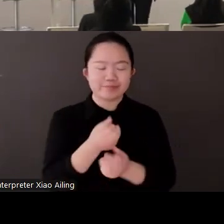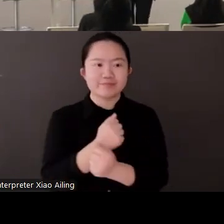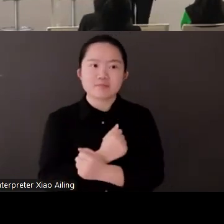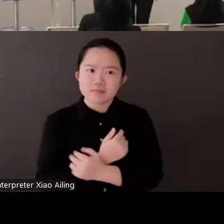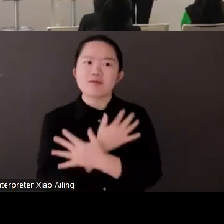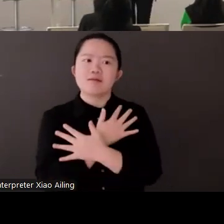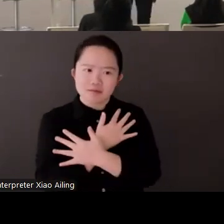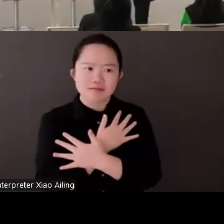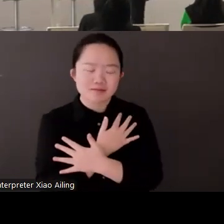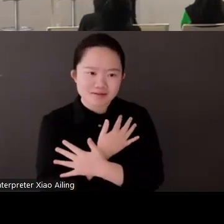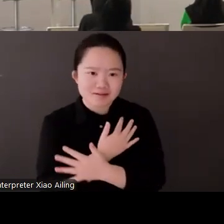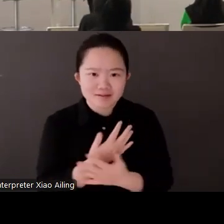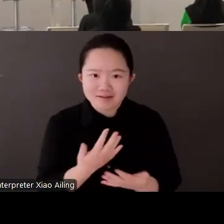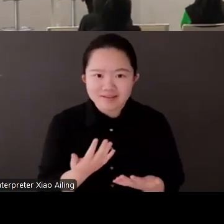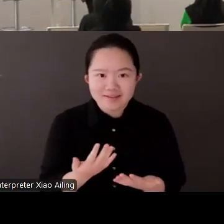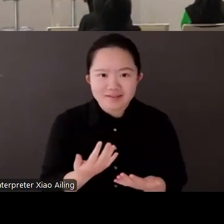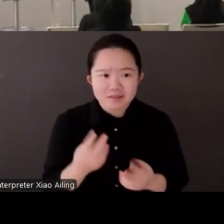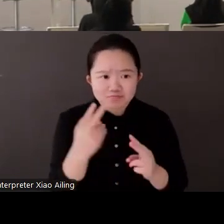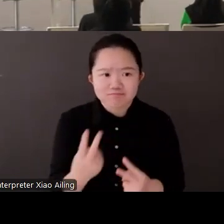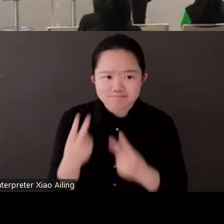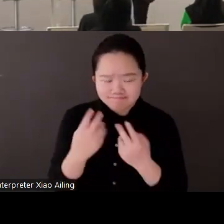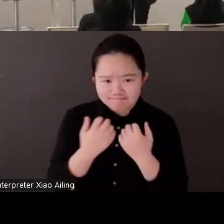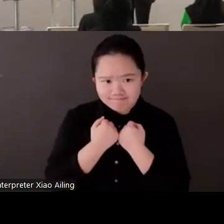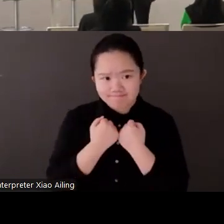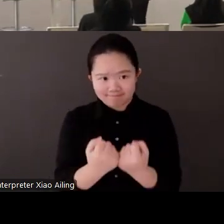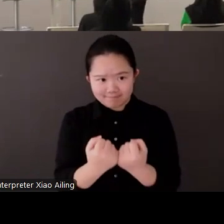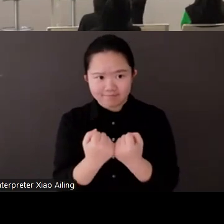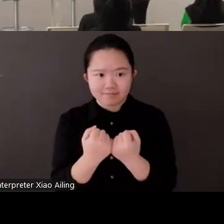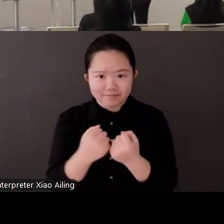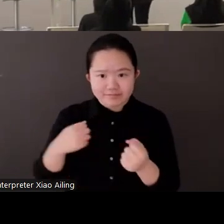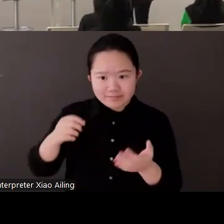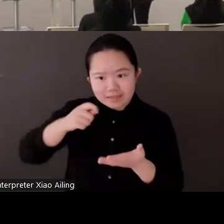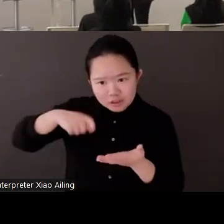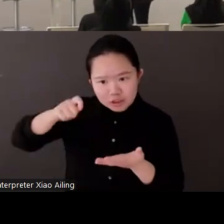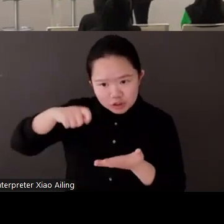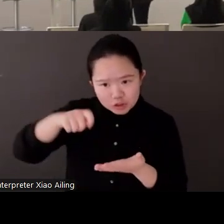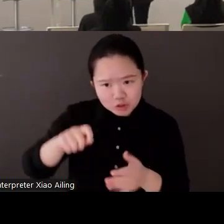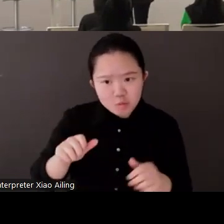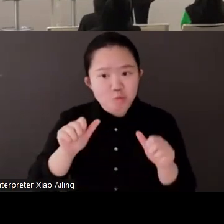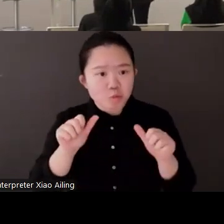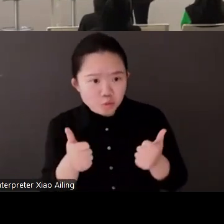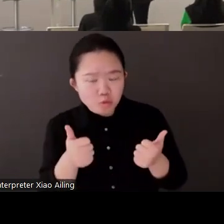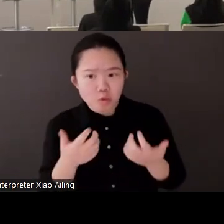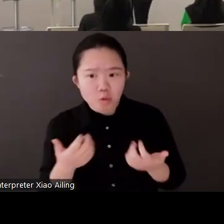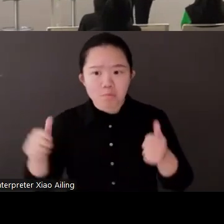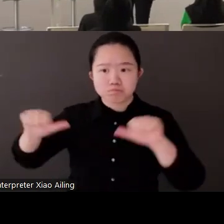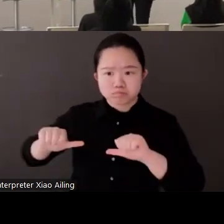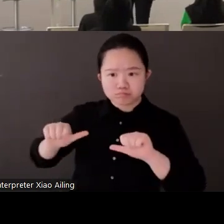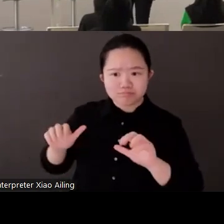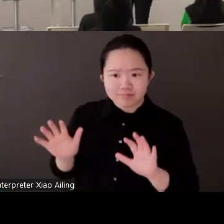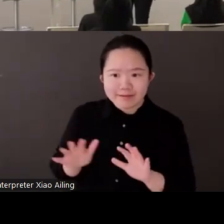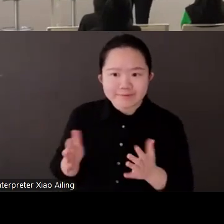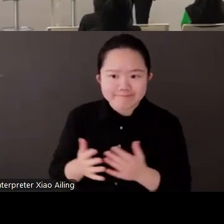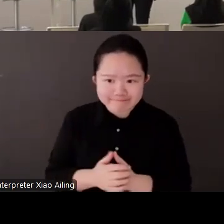what did we do right, what didn't we do right, and how move on. And getting that experience and change increases